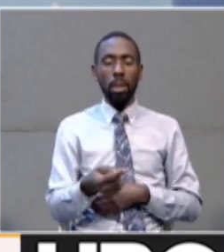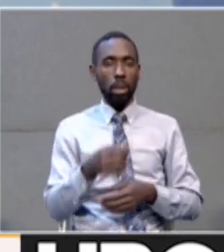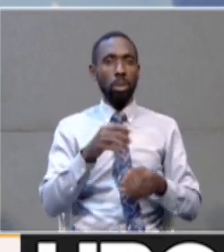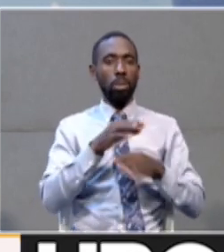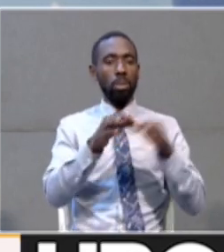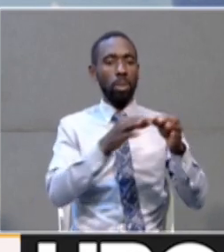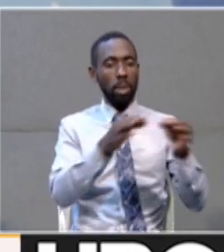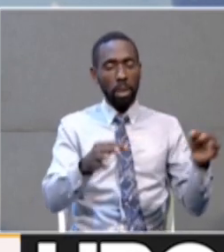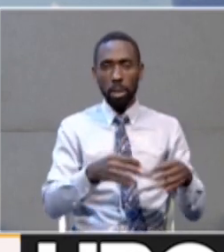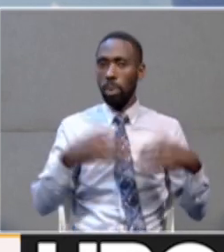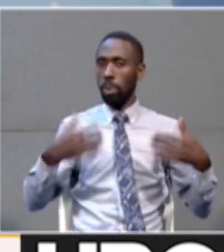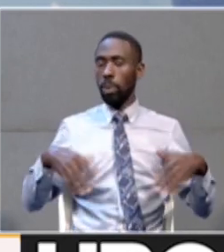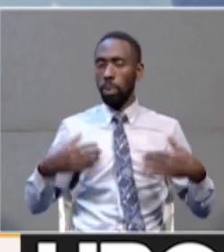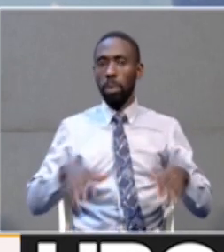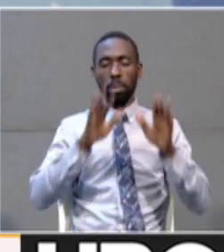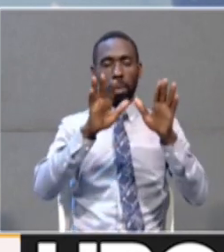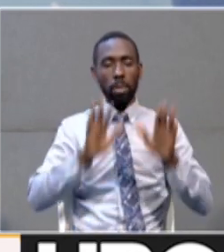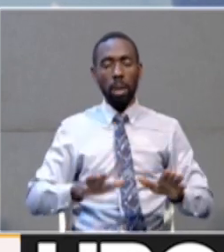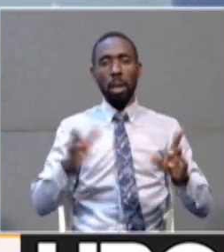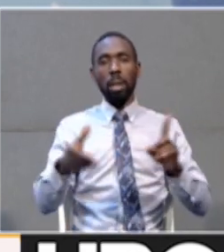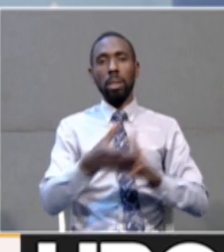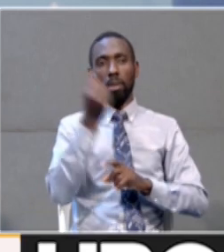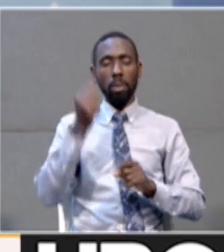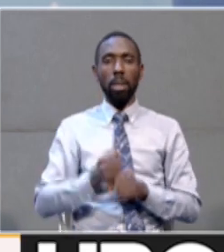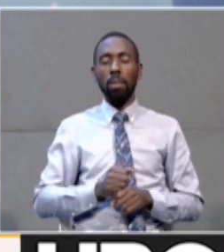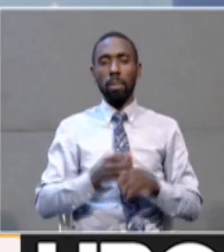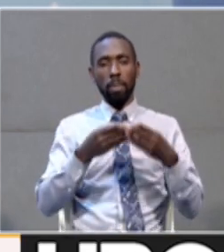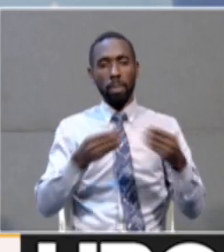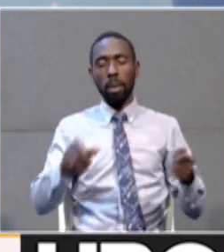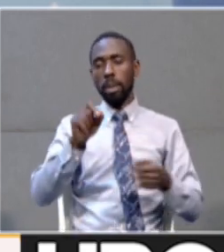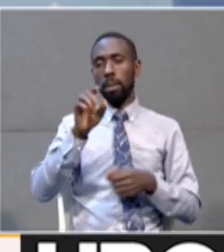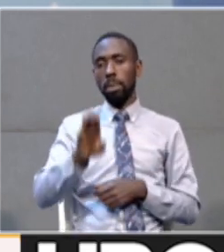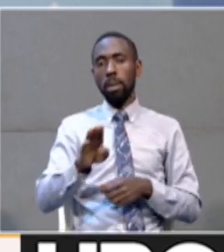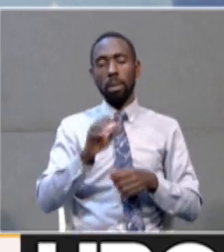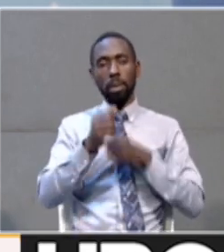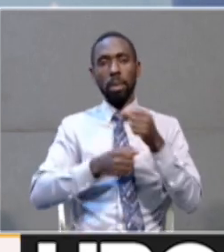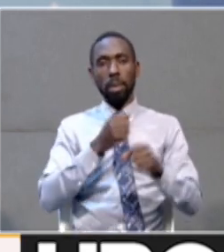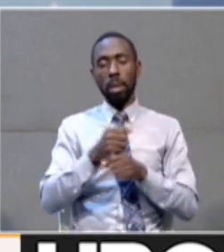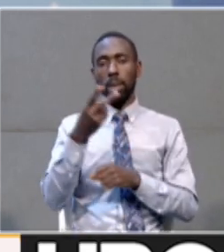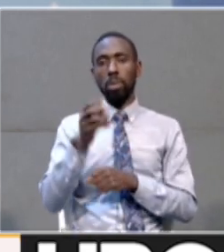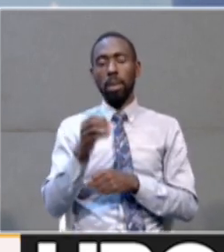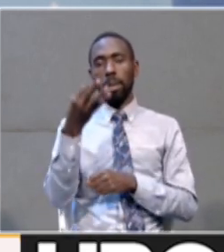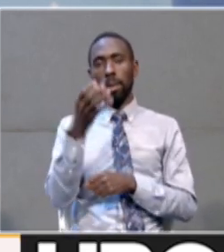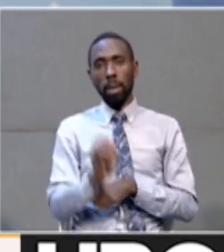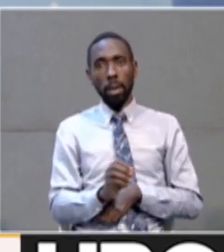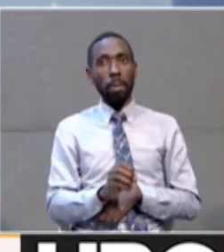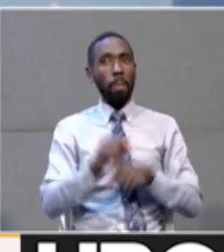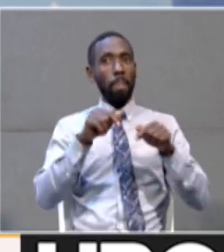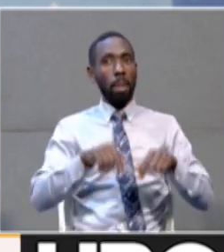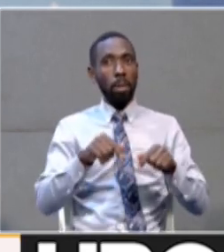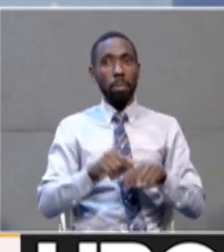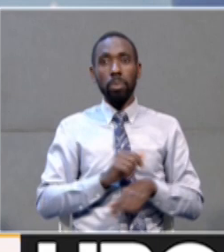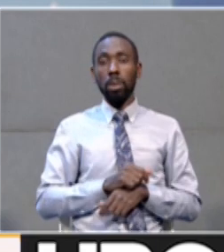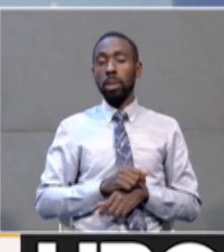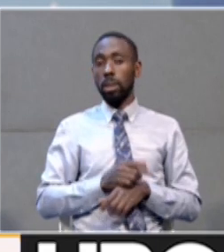great milestone in wiping out of TB by 2030, as this is to enhance surveillance,